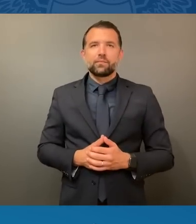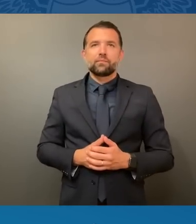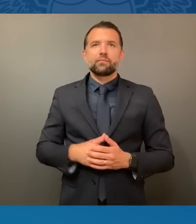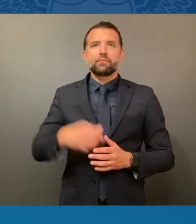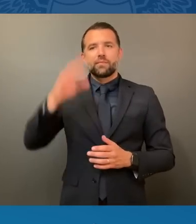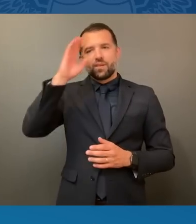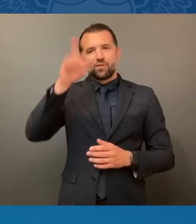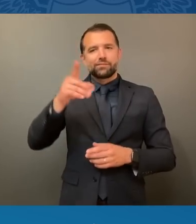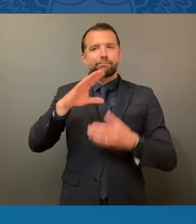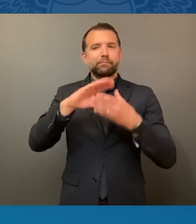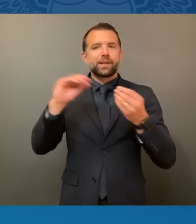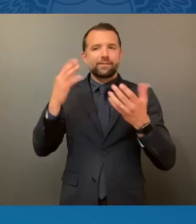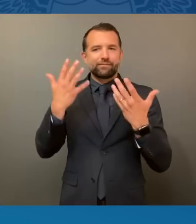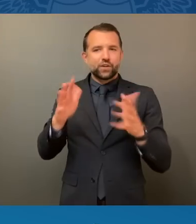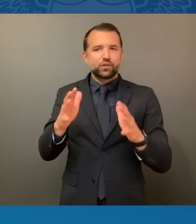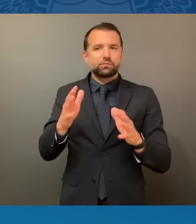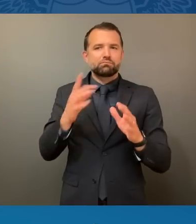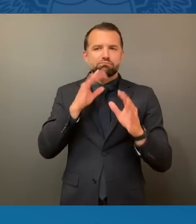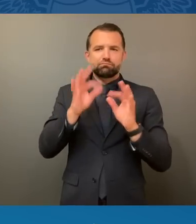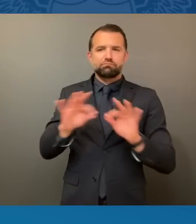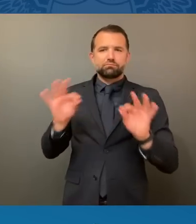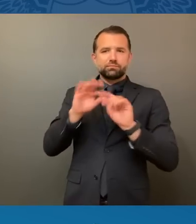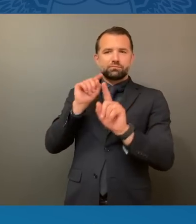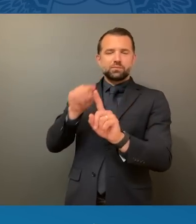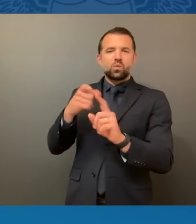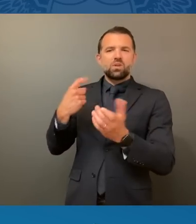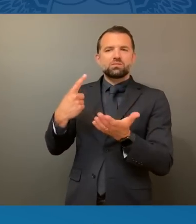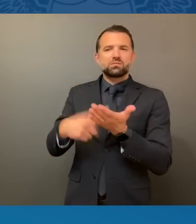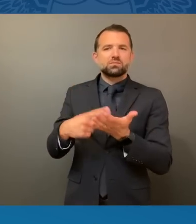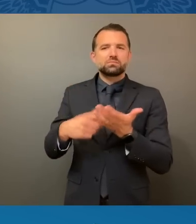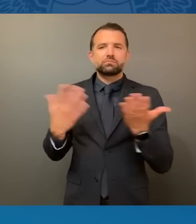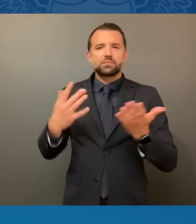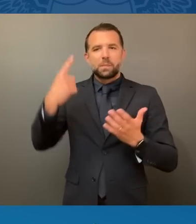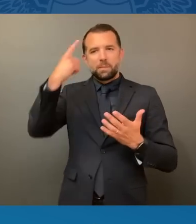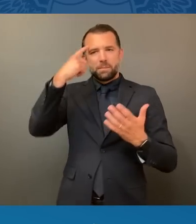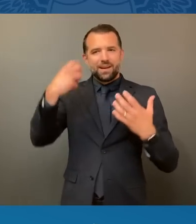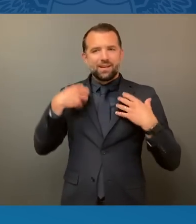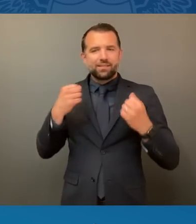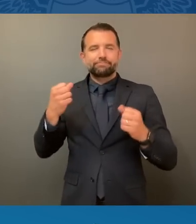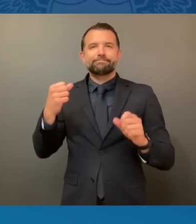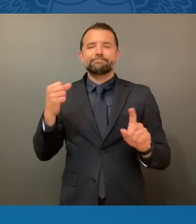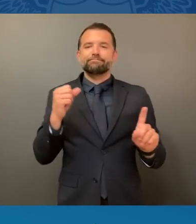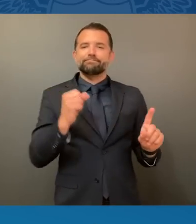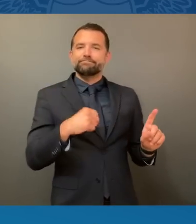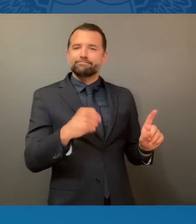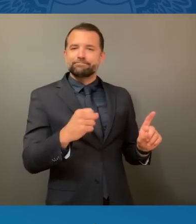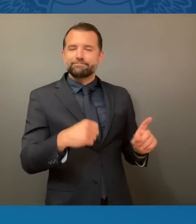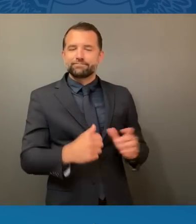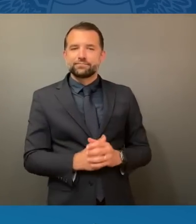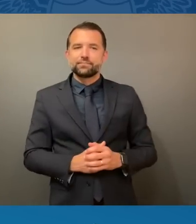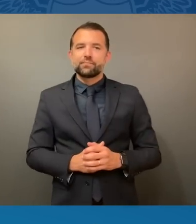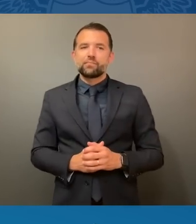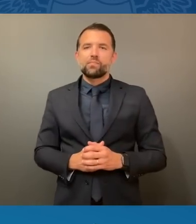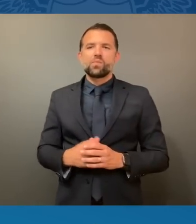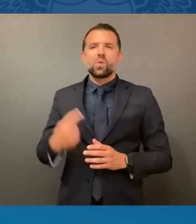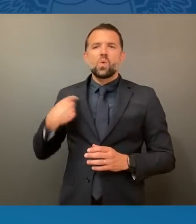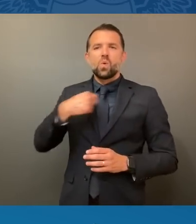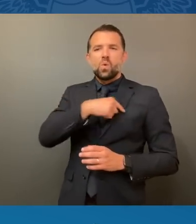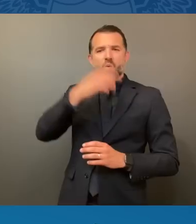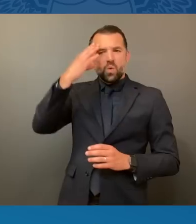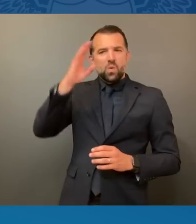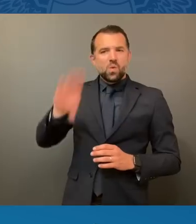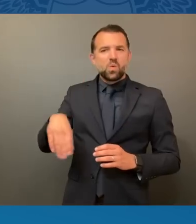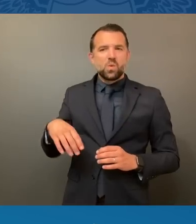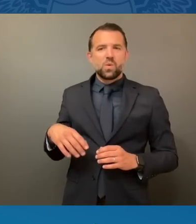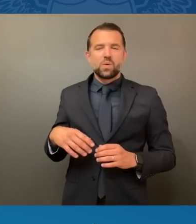important to you, and that is the importance of mental health. Yeah. And we know that we're also in the backdrop of